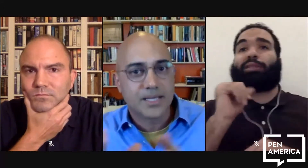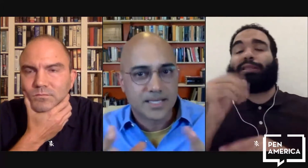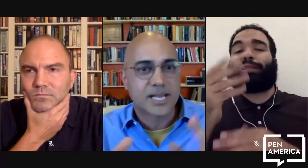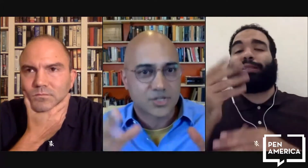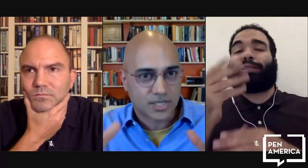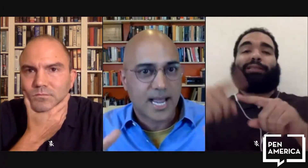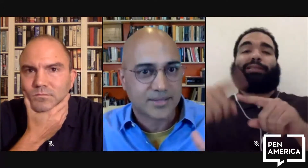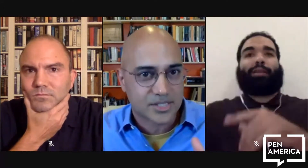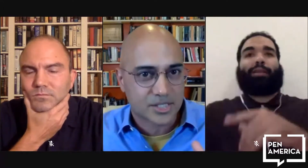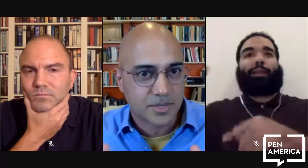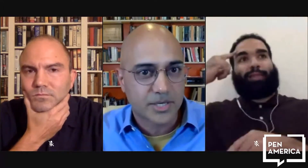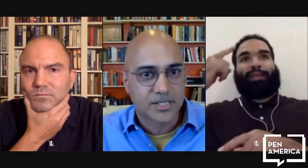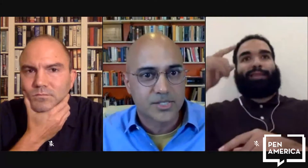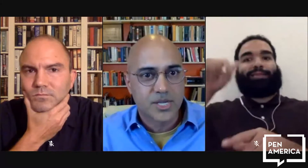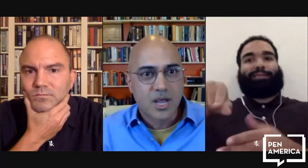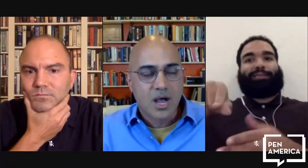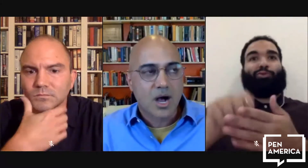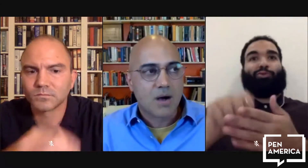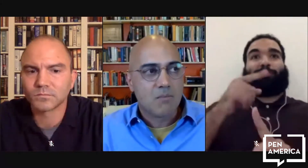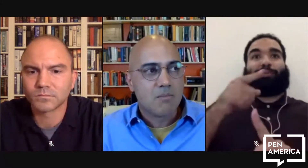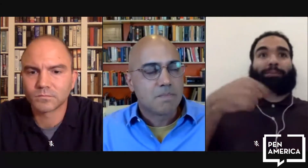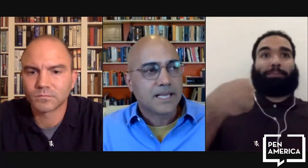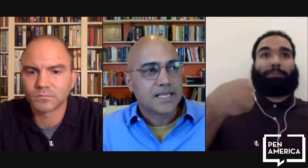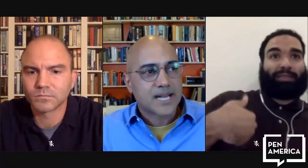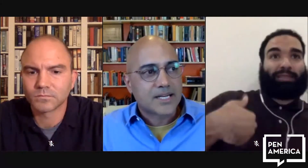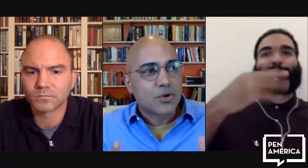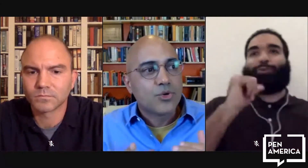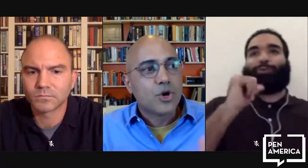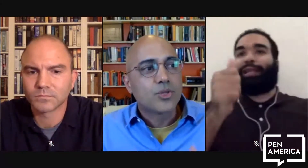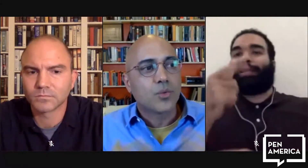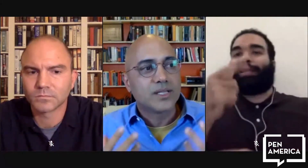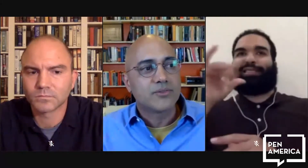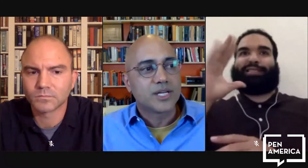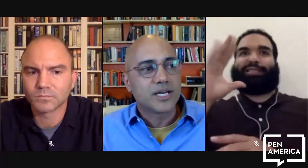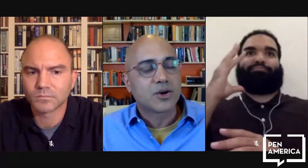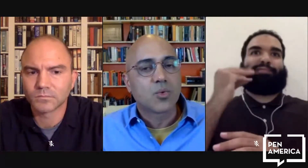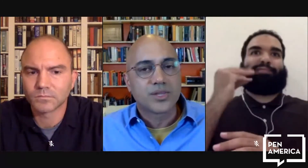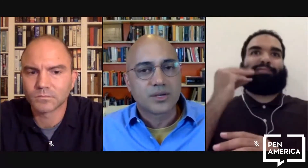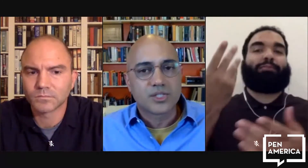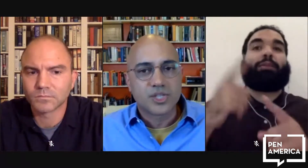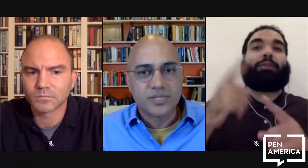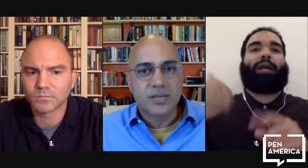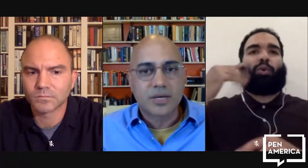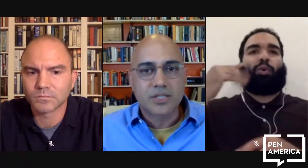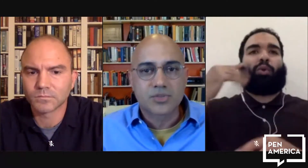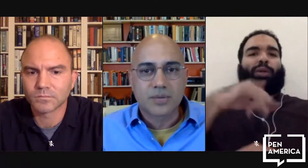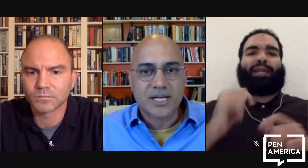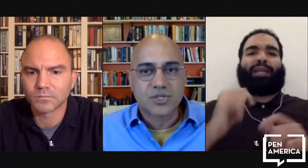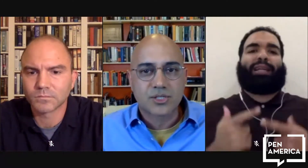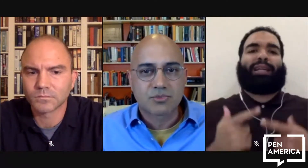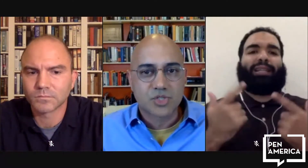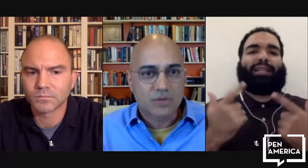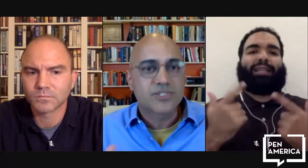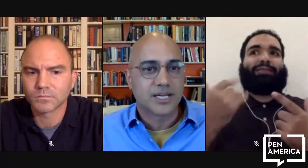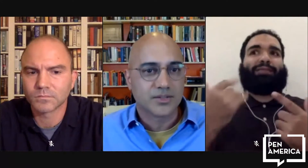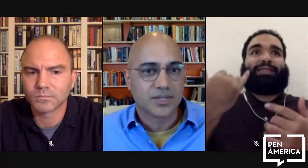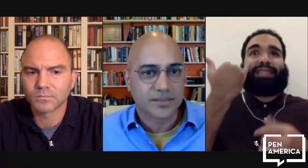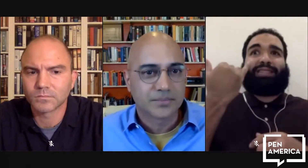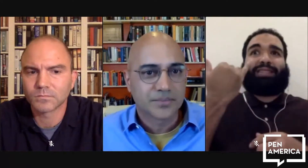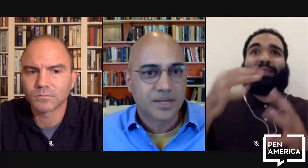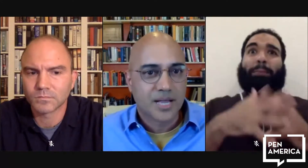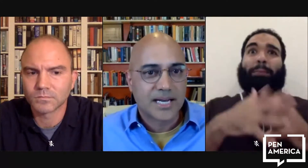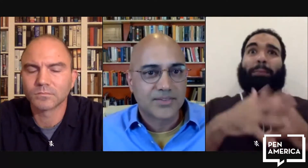not me that's actually had this experience. Is that I don't know that we live in an era where achieving the American dream actually resolves